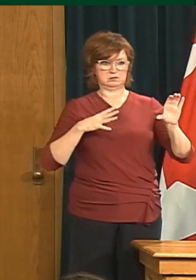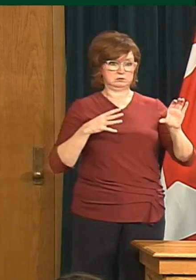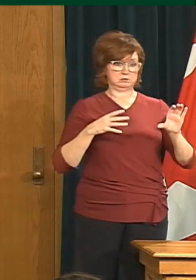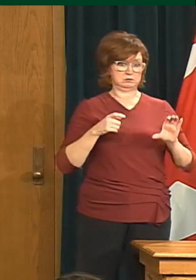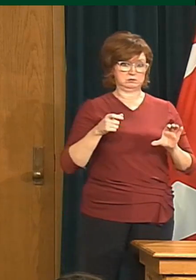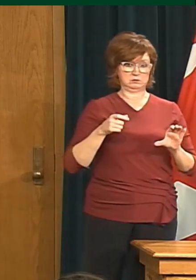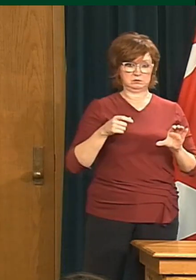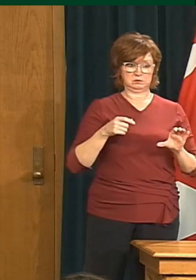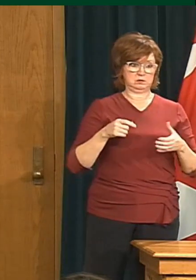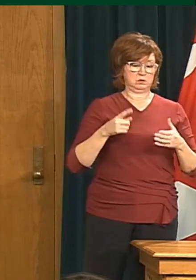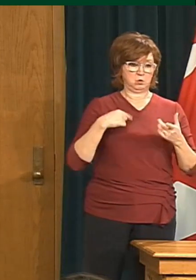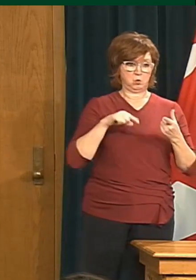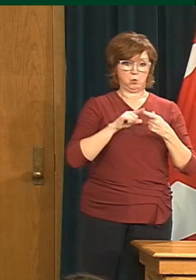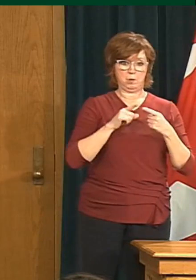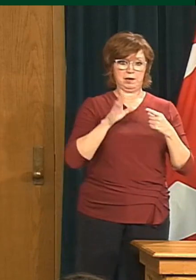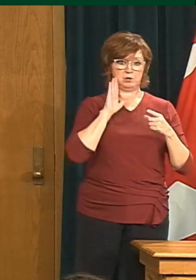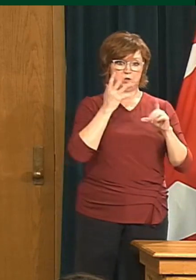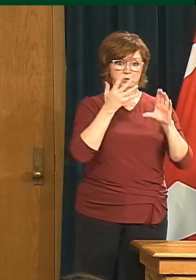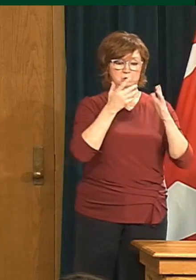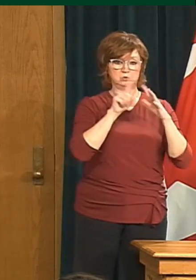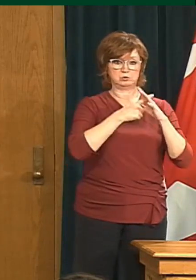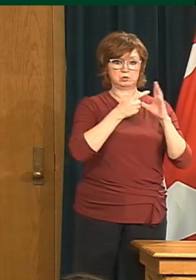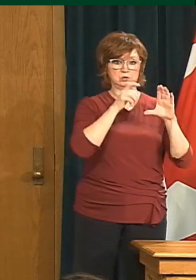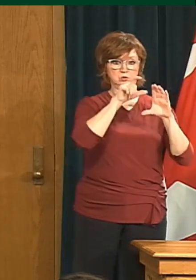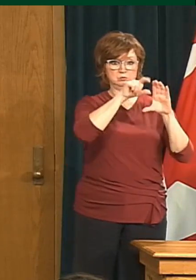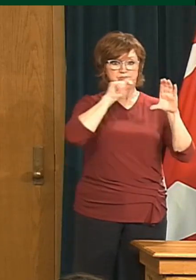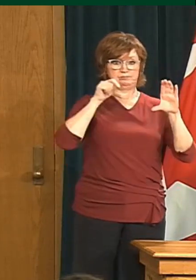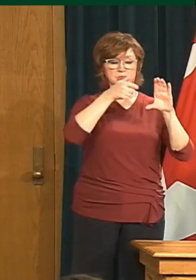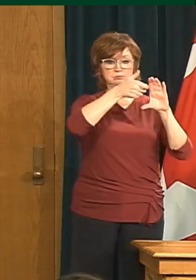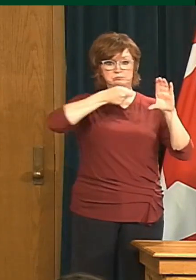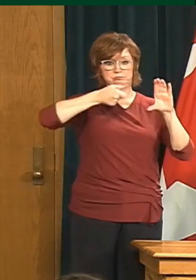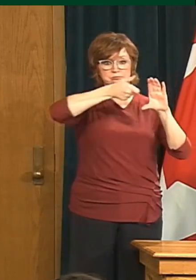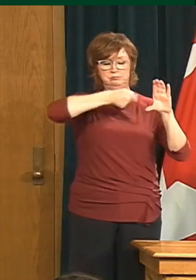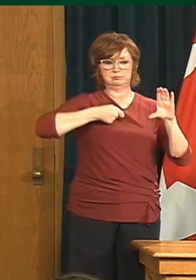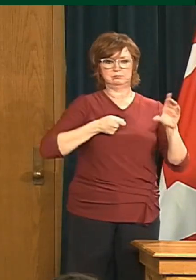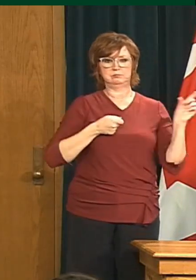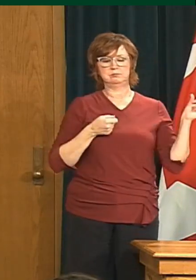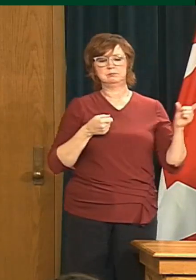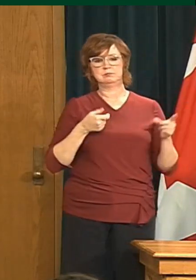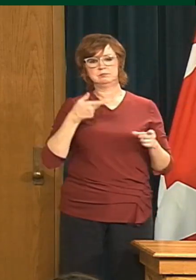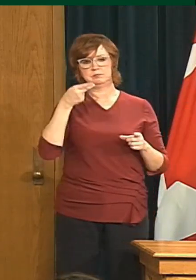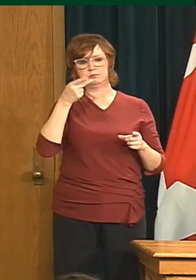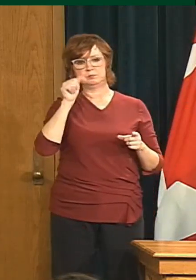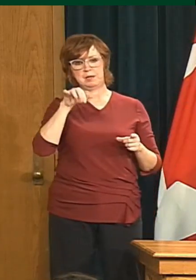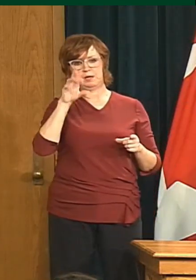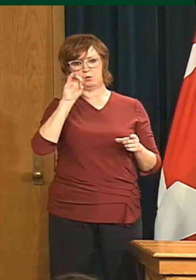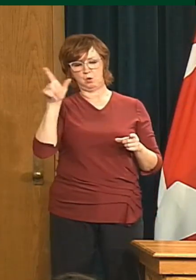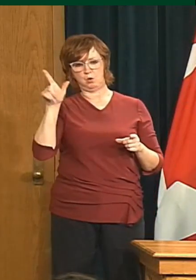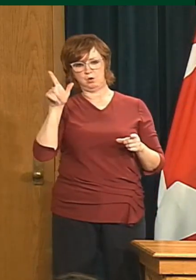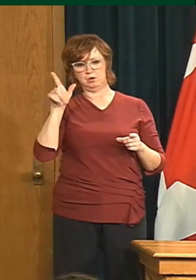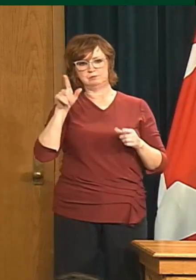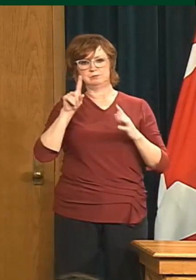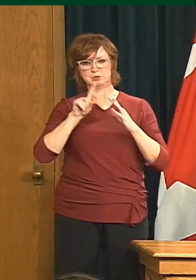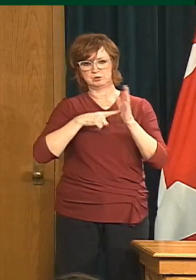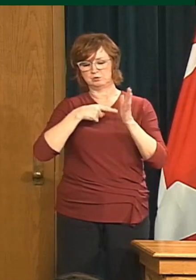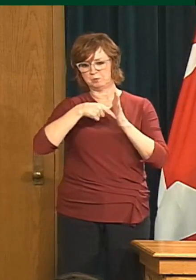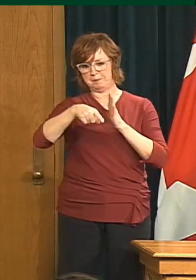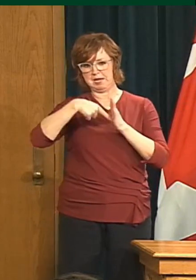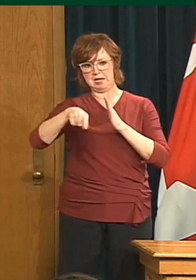as we move throughout this year? Payroll. Yeah, it will be our cash flow in order to